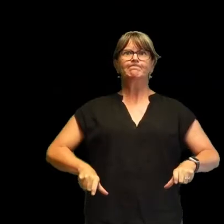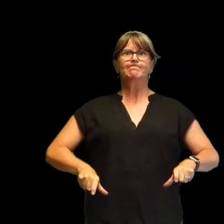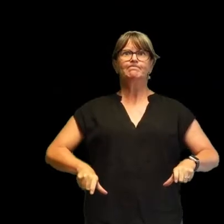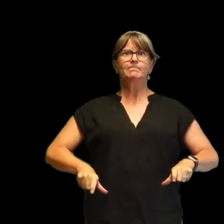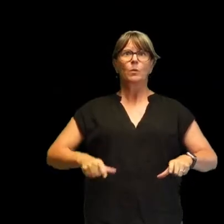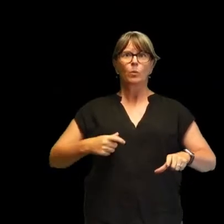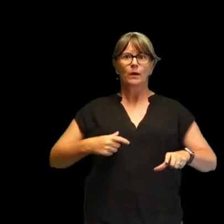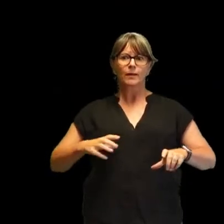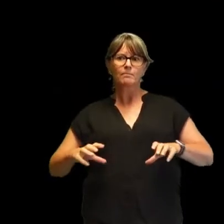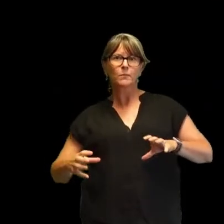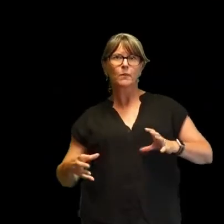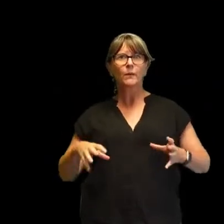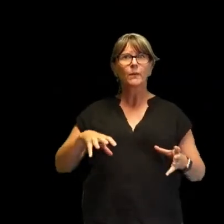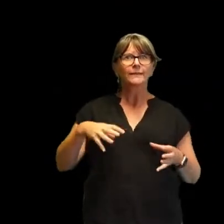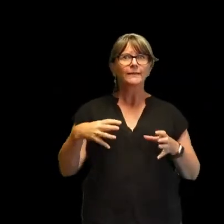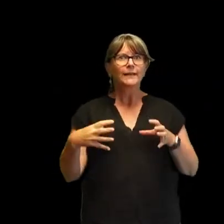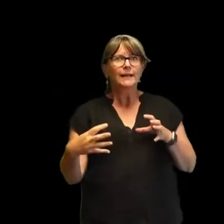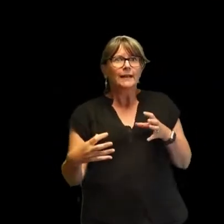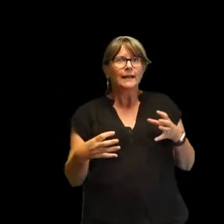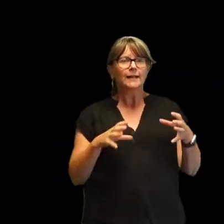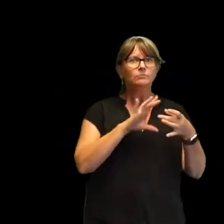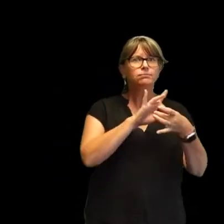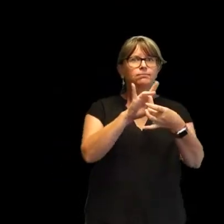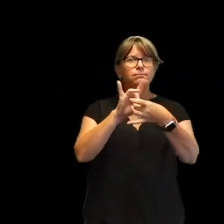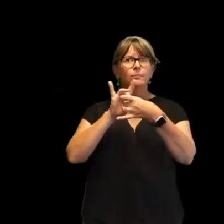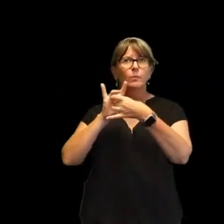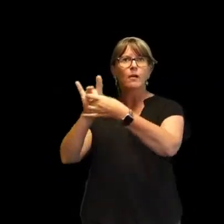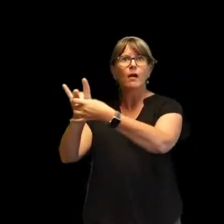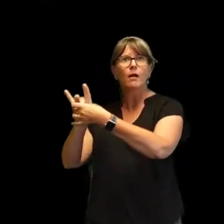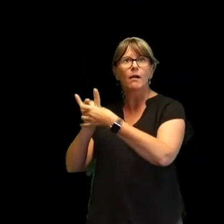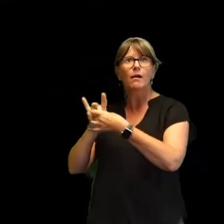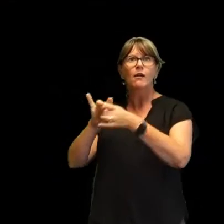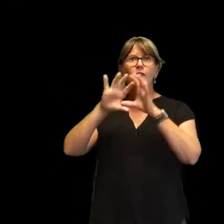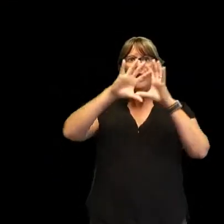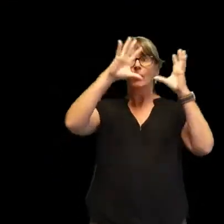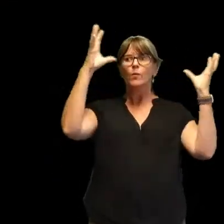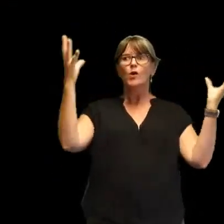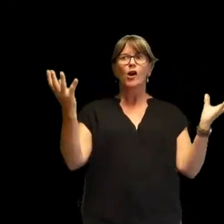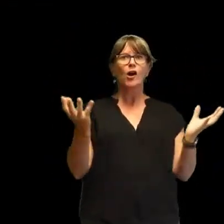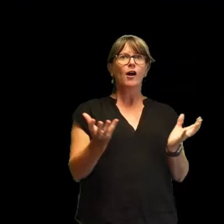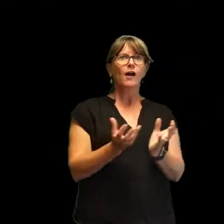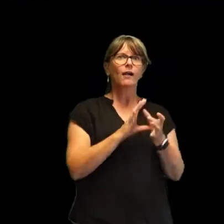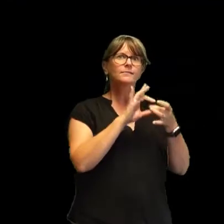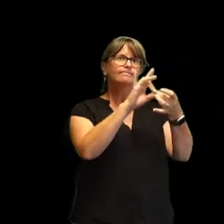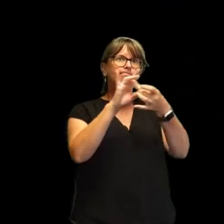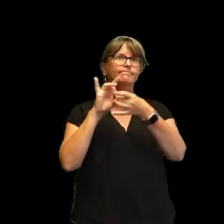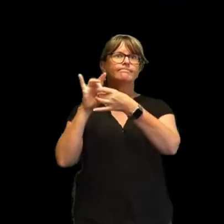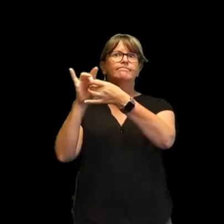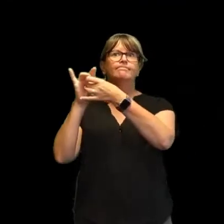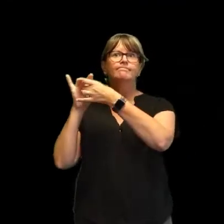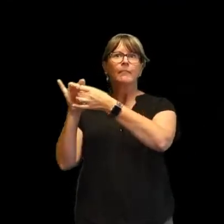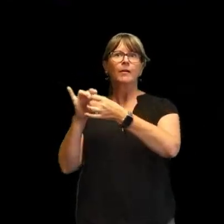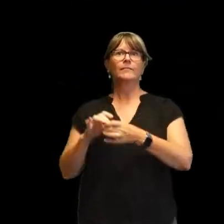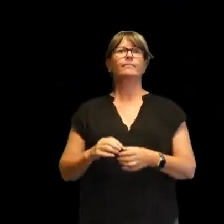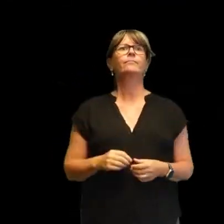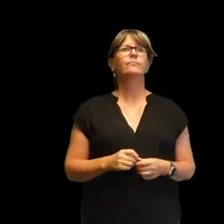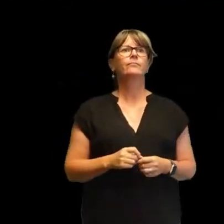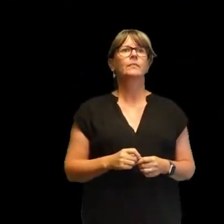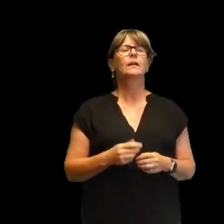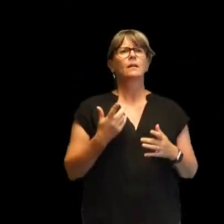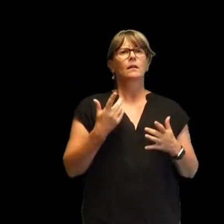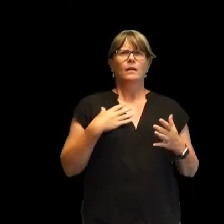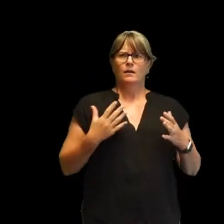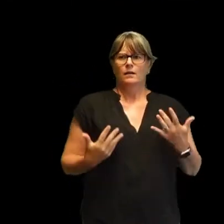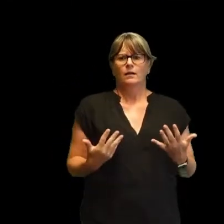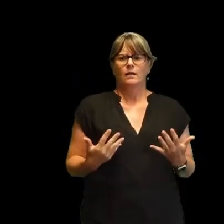As a company, we are not fixed. We're moving, with ourselves, with others, and with the world around us. To be